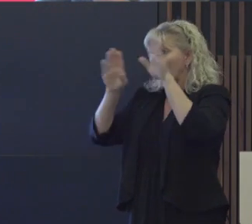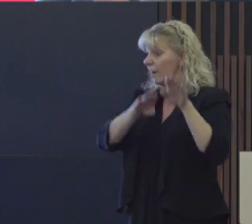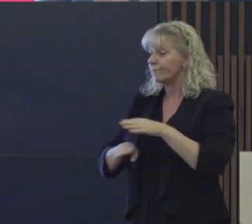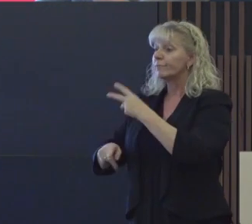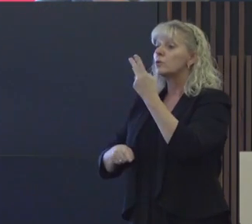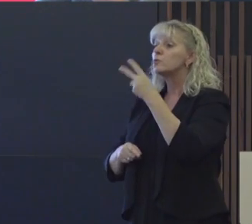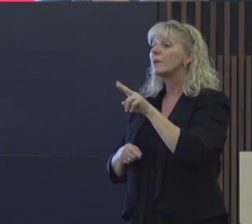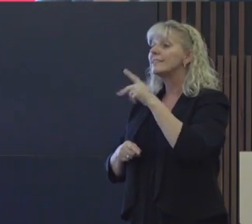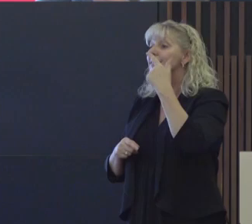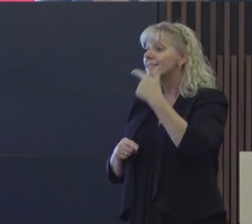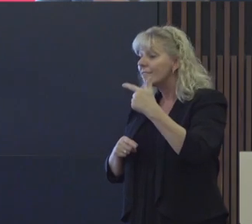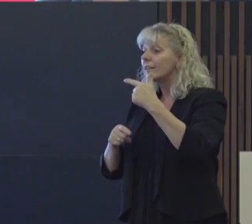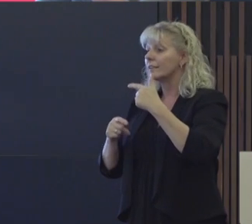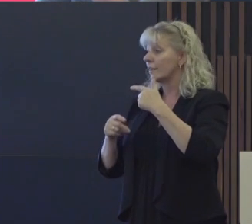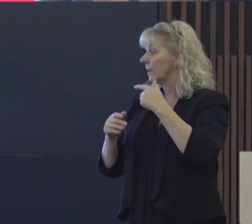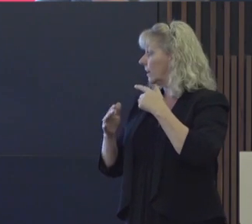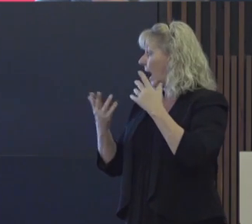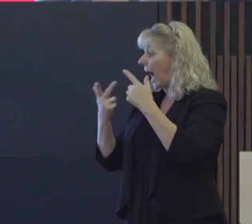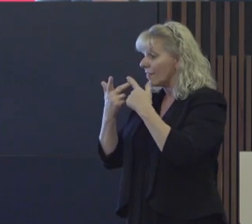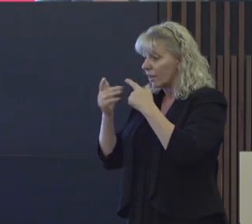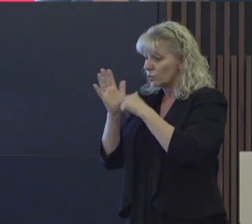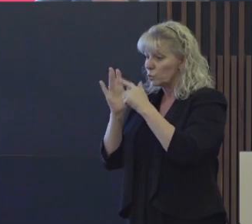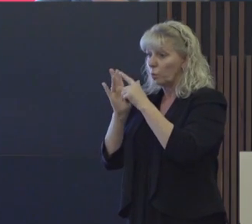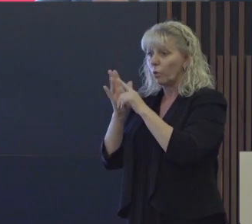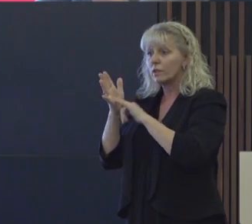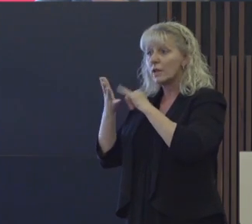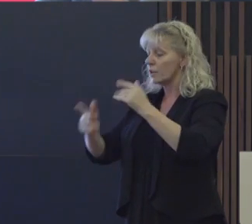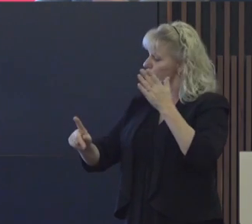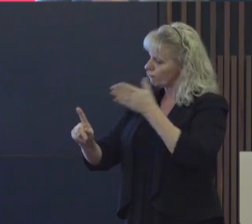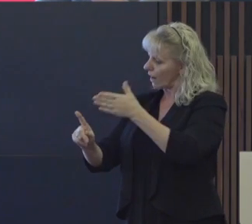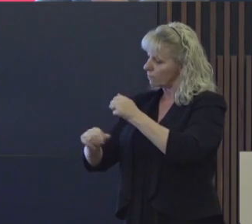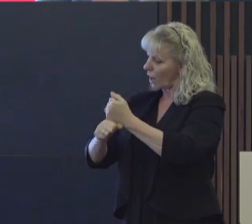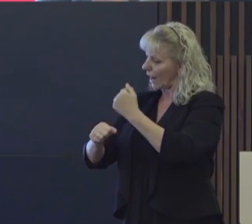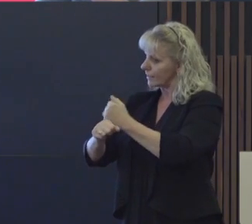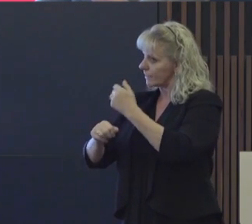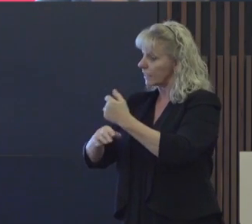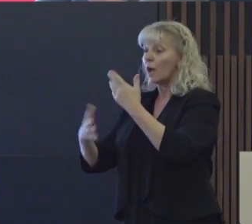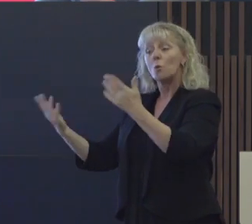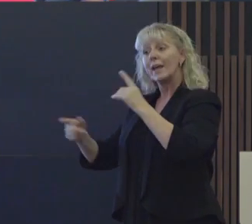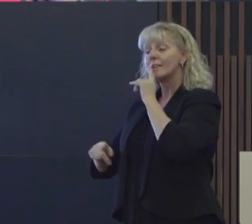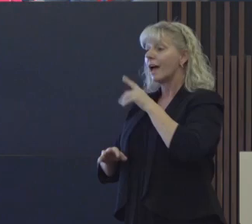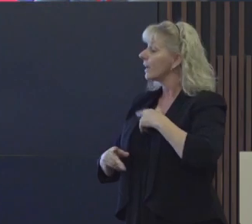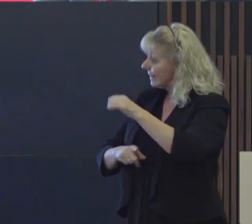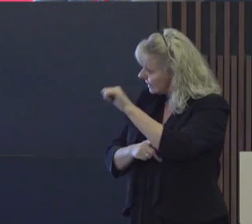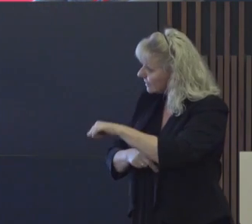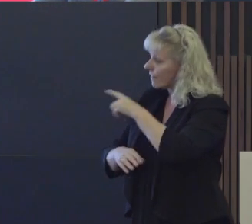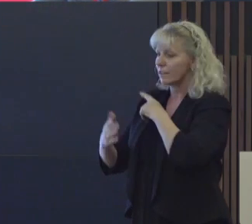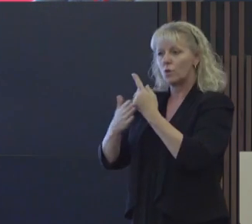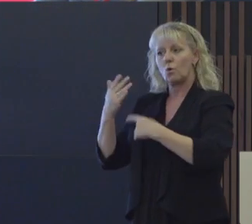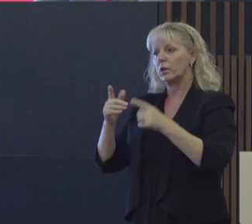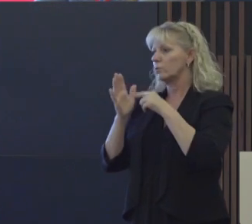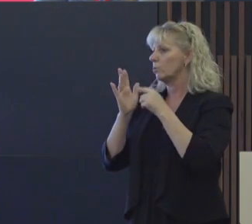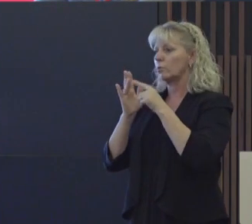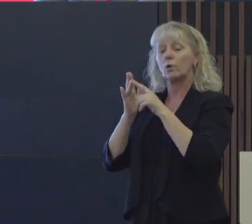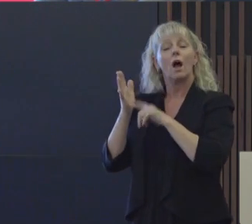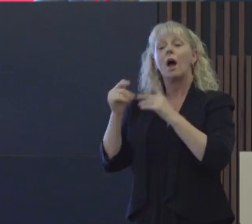straight productivity, which we're arguing is that should be the only tool used. And in the decision by Justice Buchanan, he's